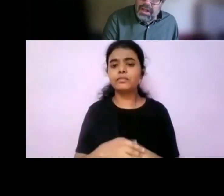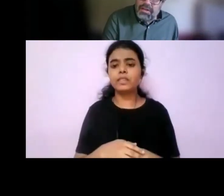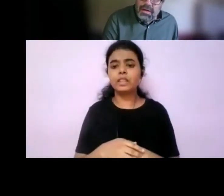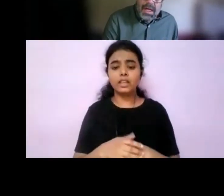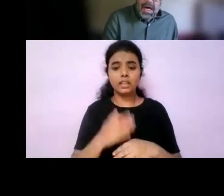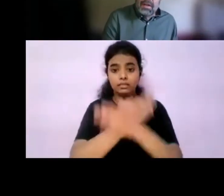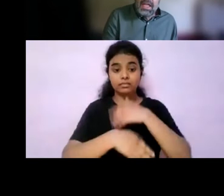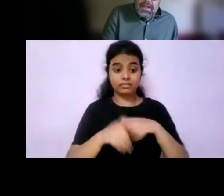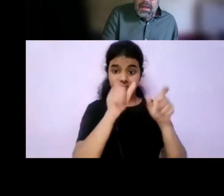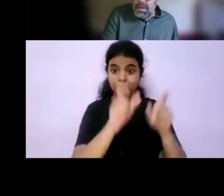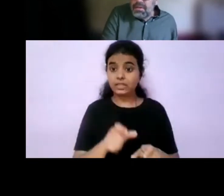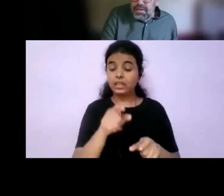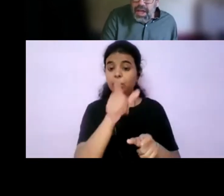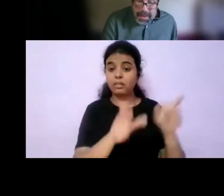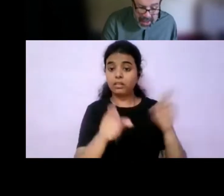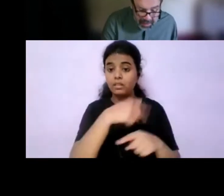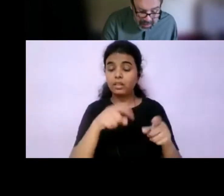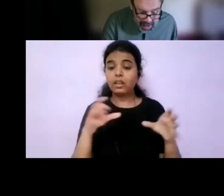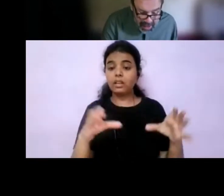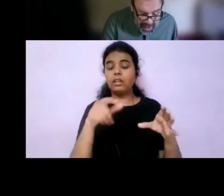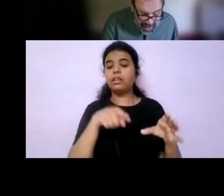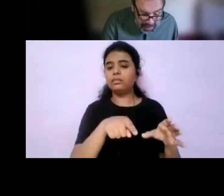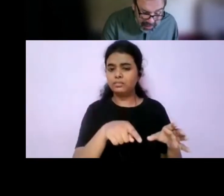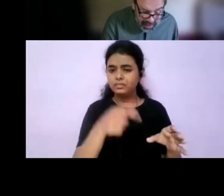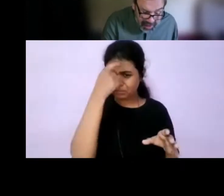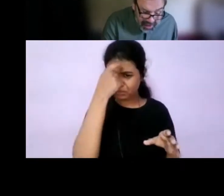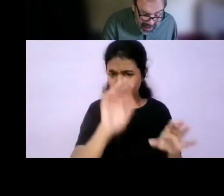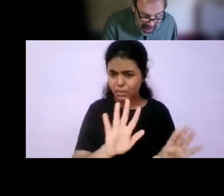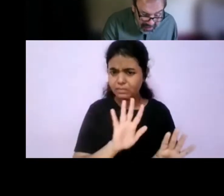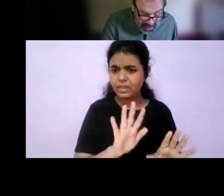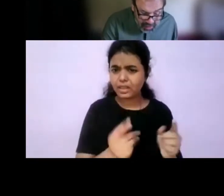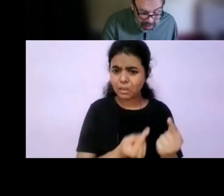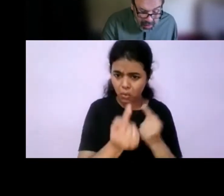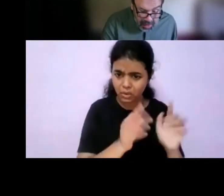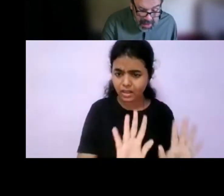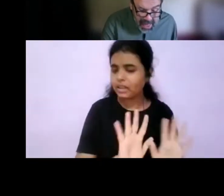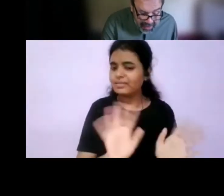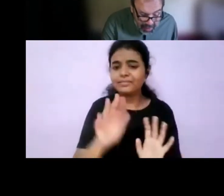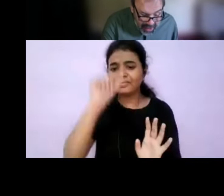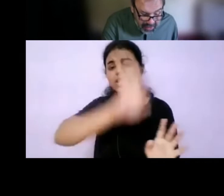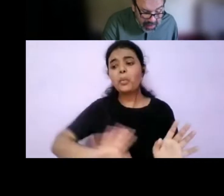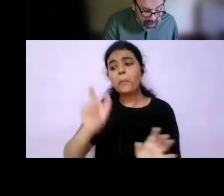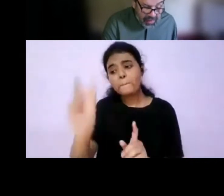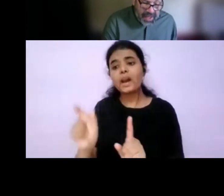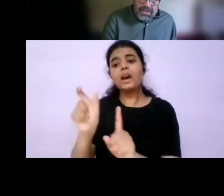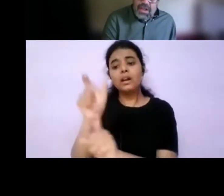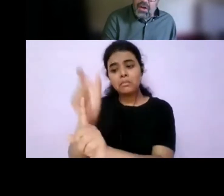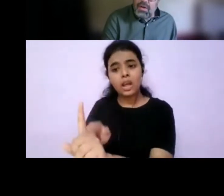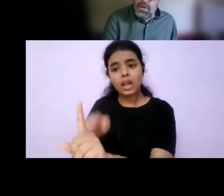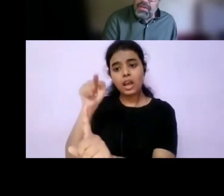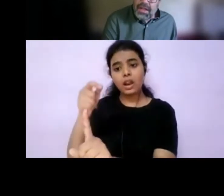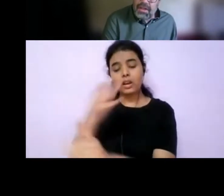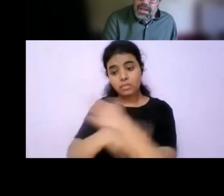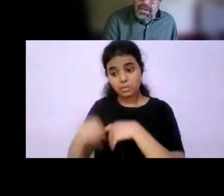equality issue, either in India, and it's the same here as well. It's mostly seen as an individual problem, and the way to resolve that is to